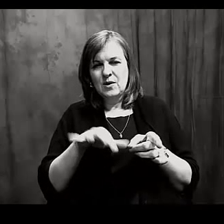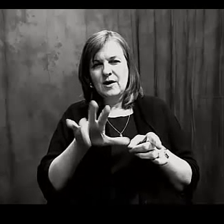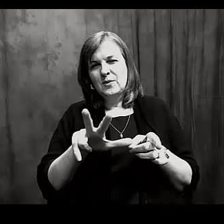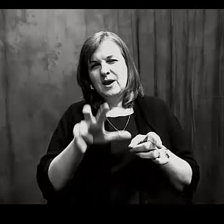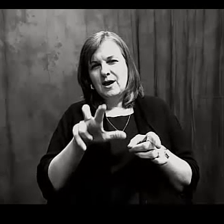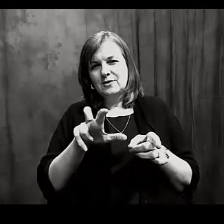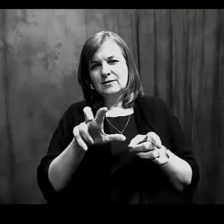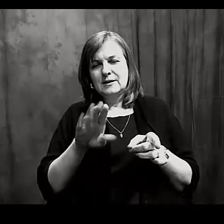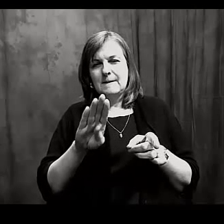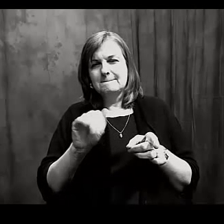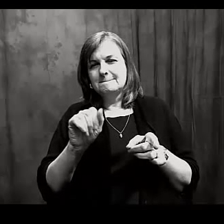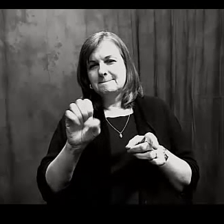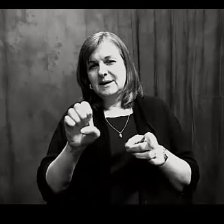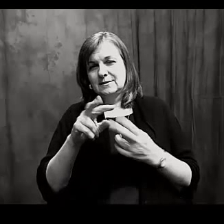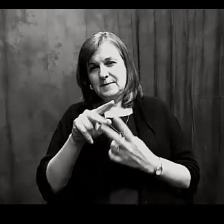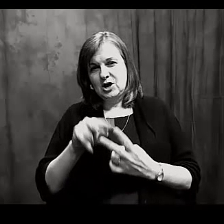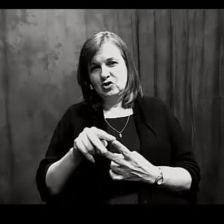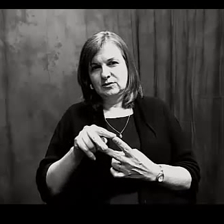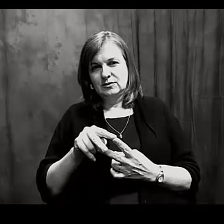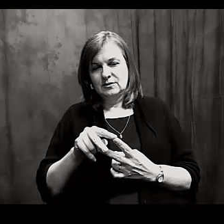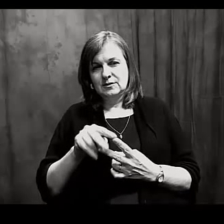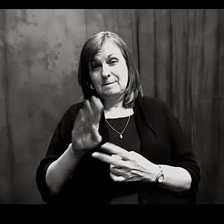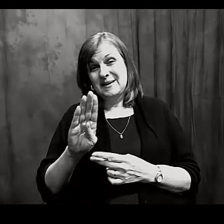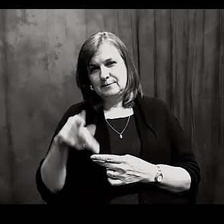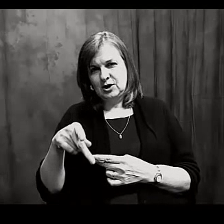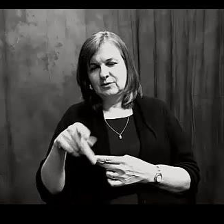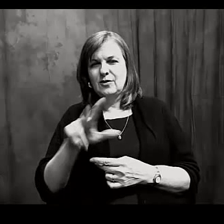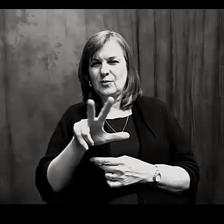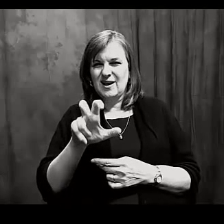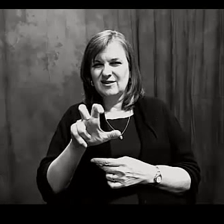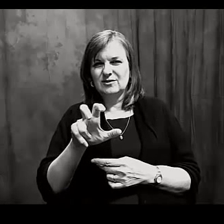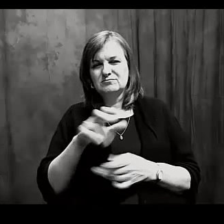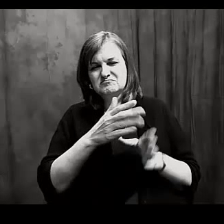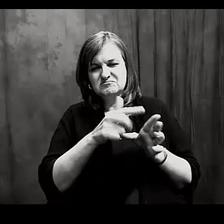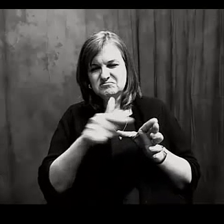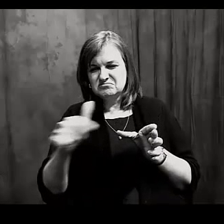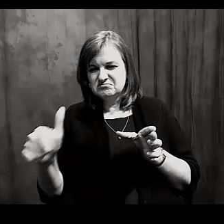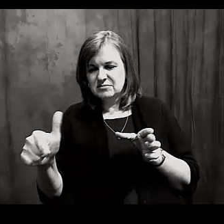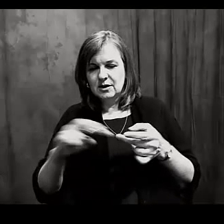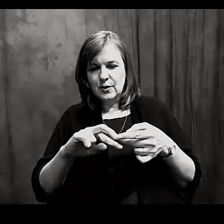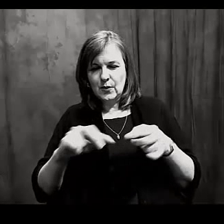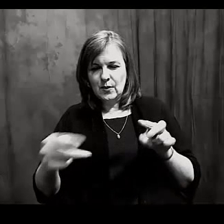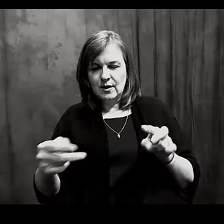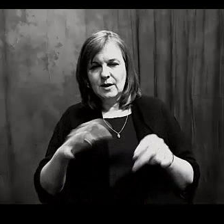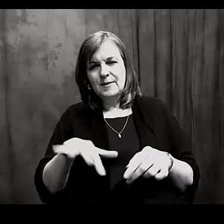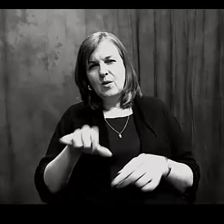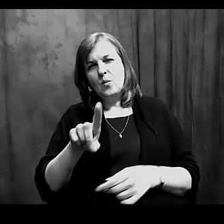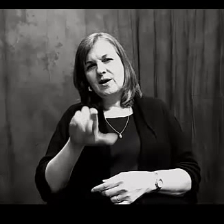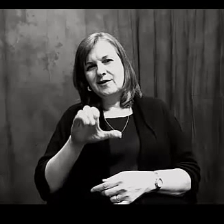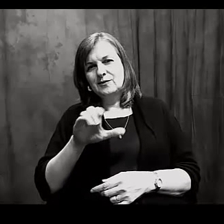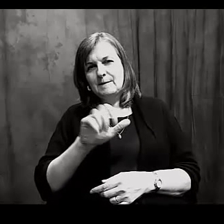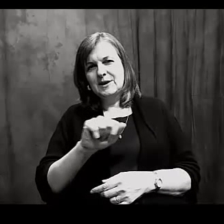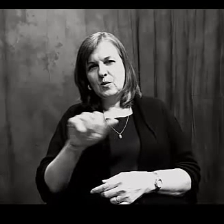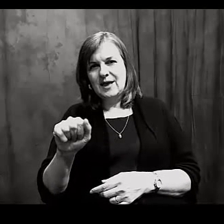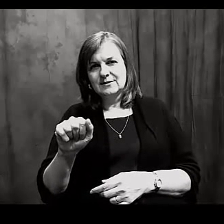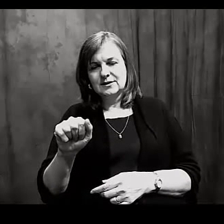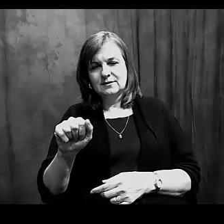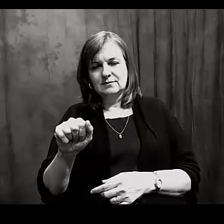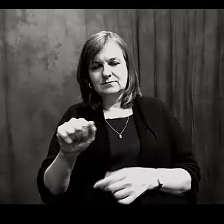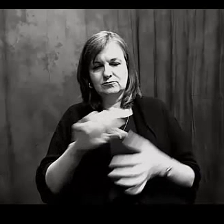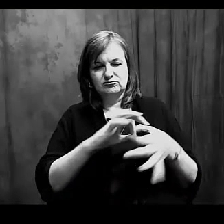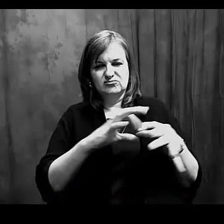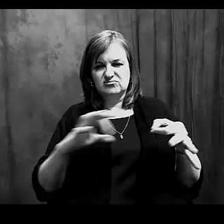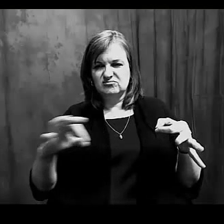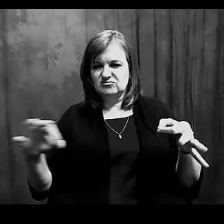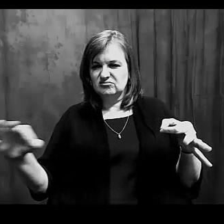actually about 300 base pairs of DNA or 100 amino